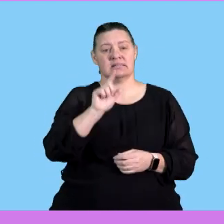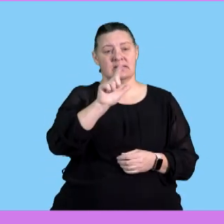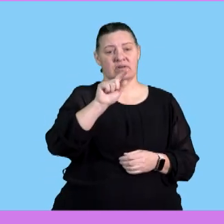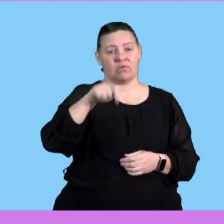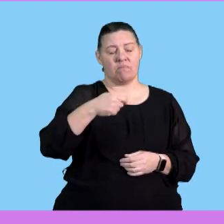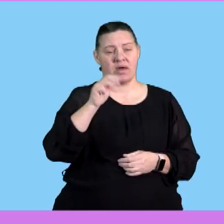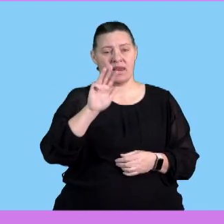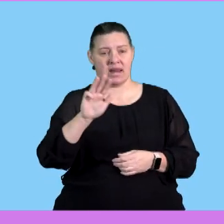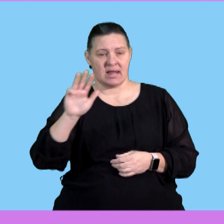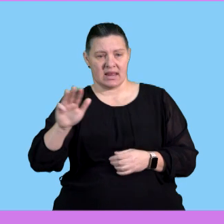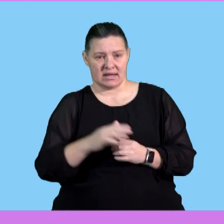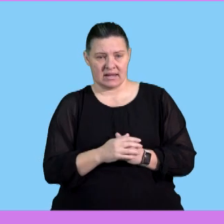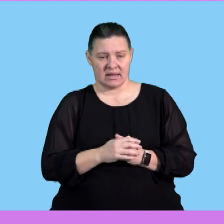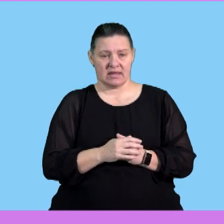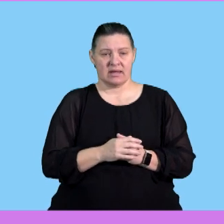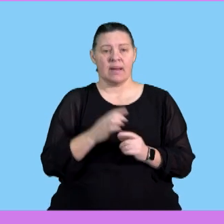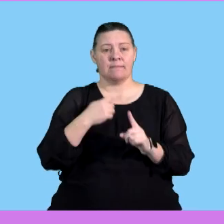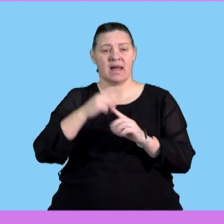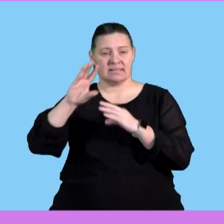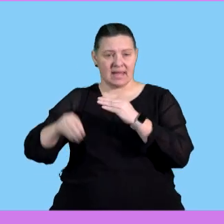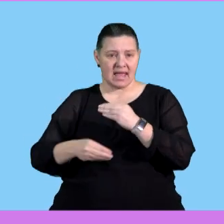14.99 plus